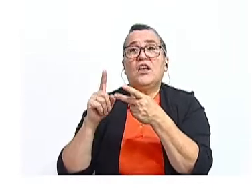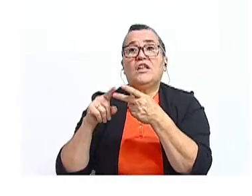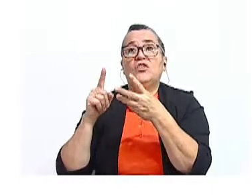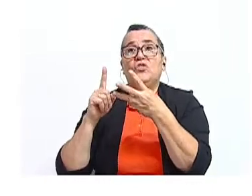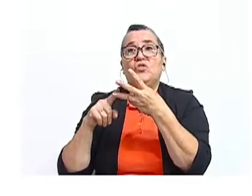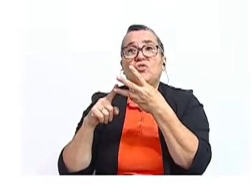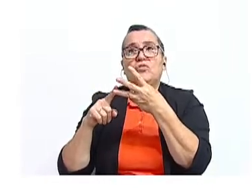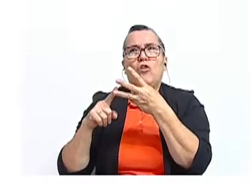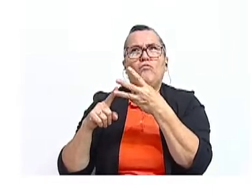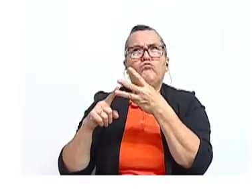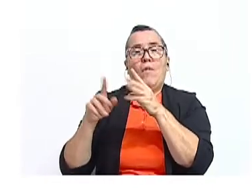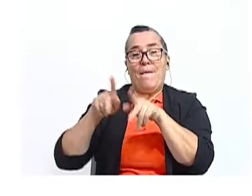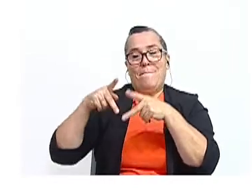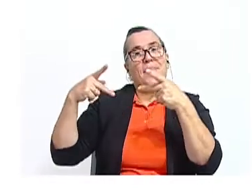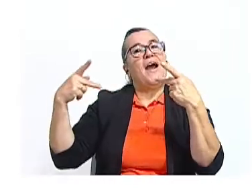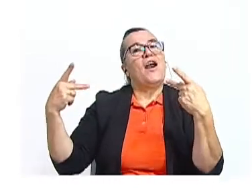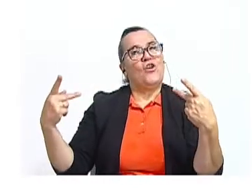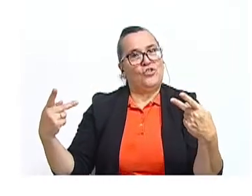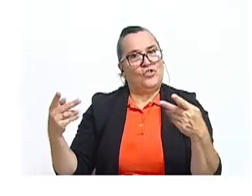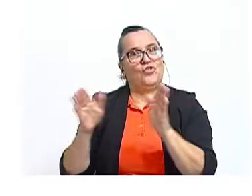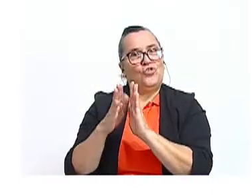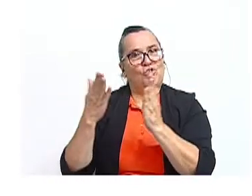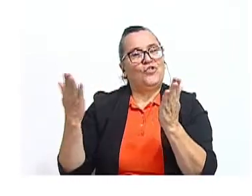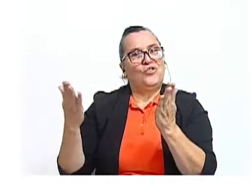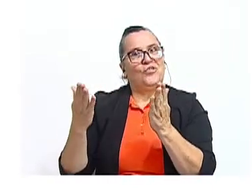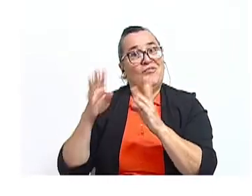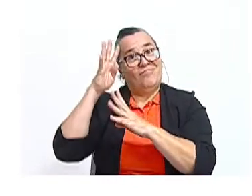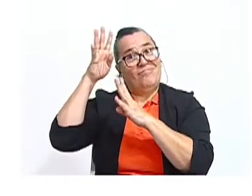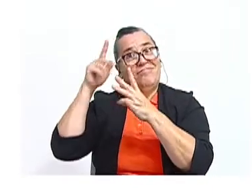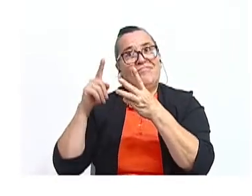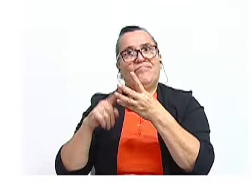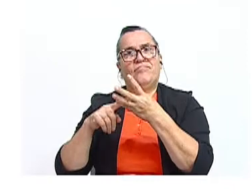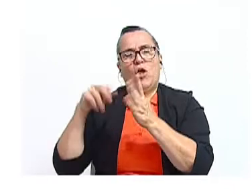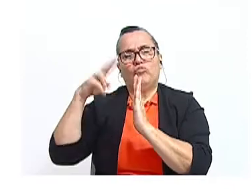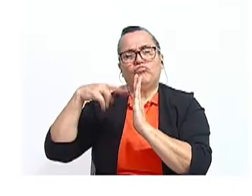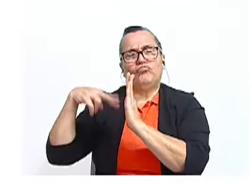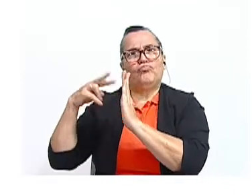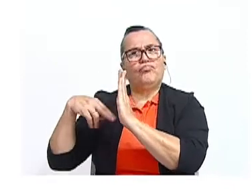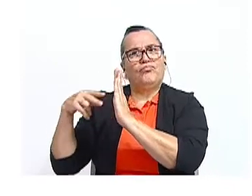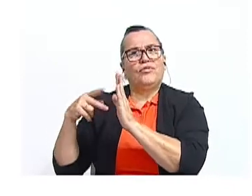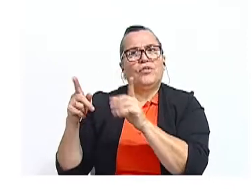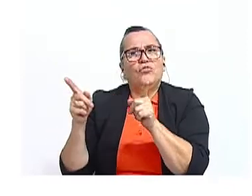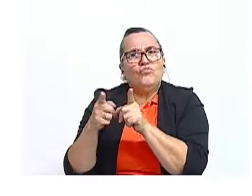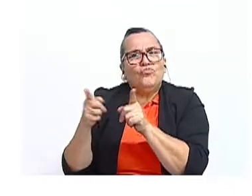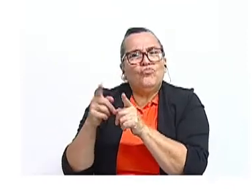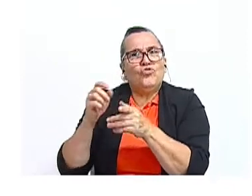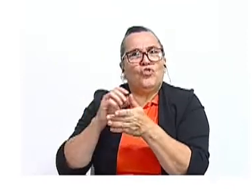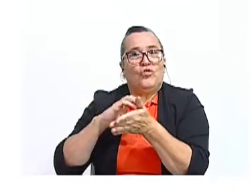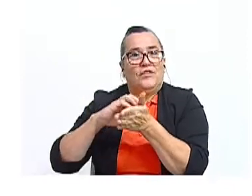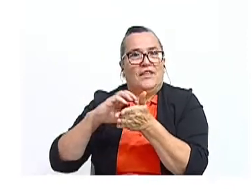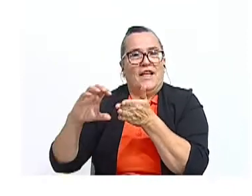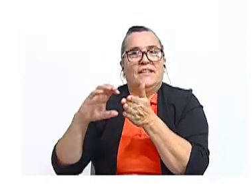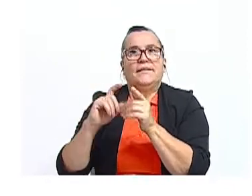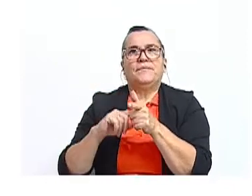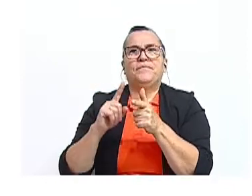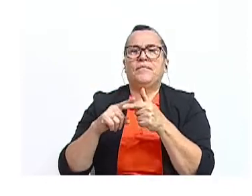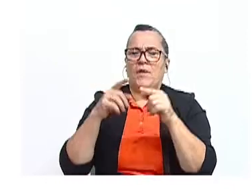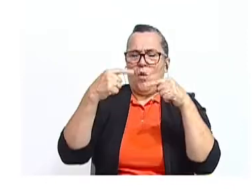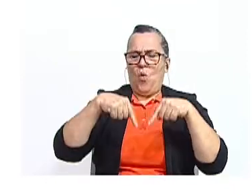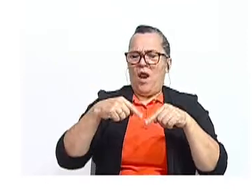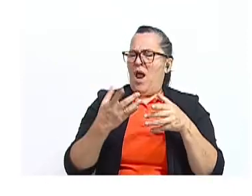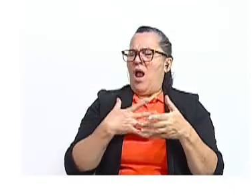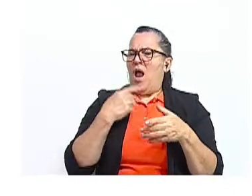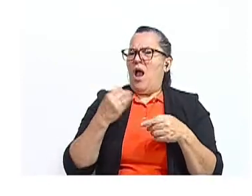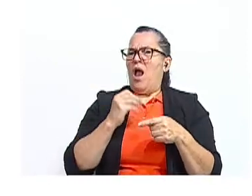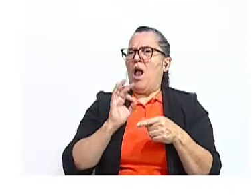presentations, creating a brochure, reading short tests. And what I would like to learn in